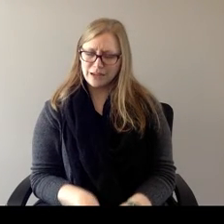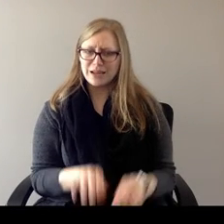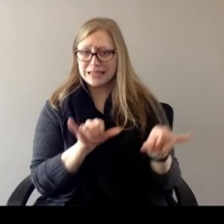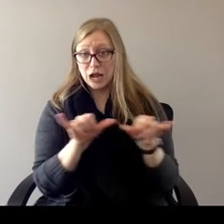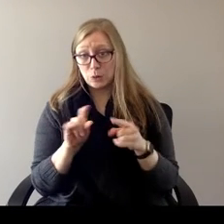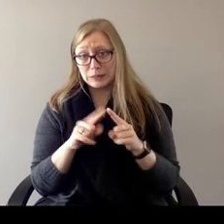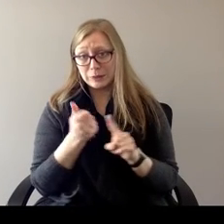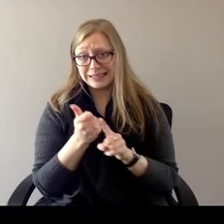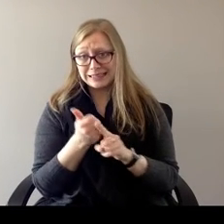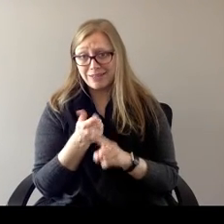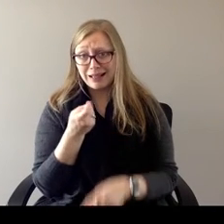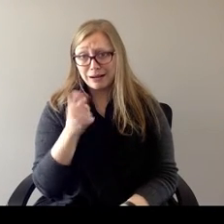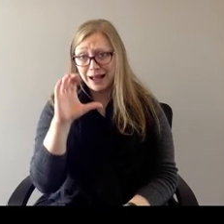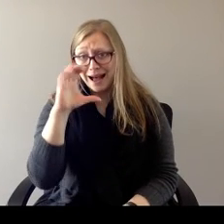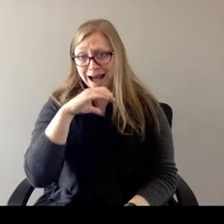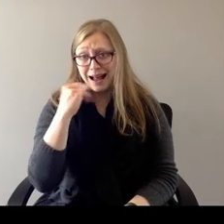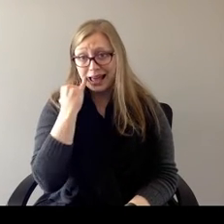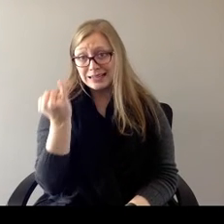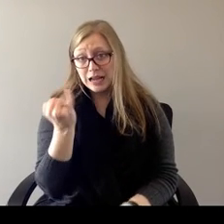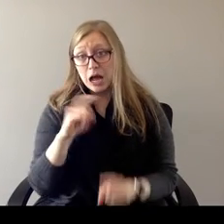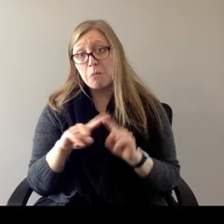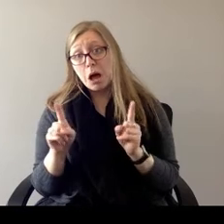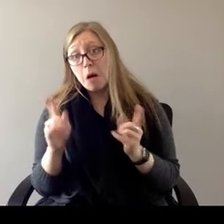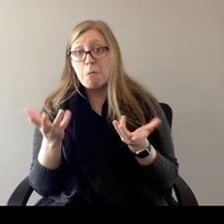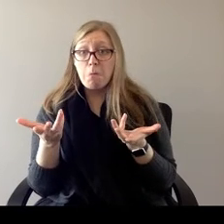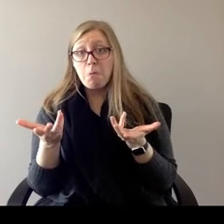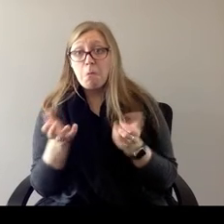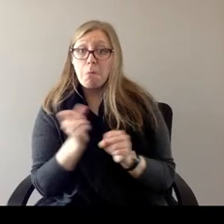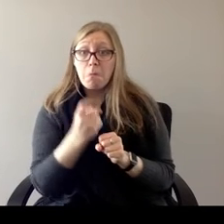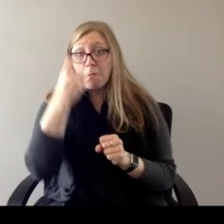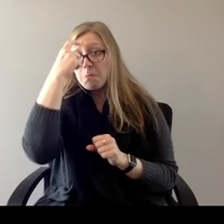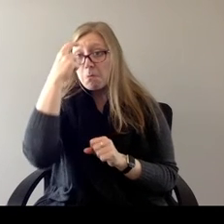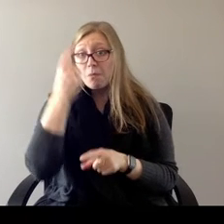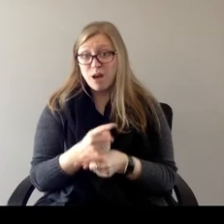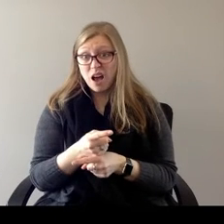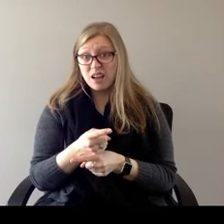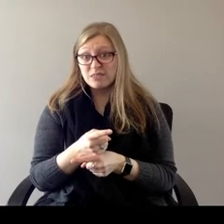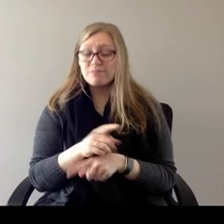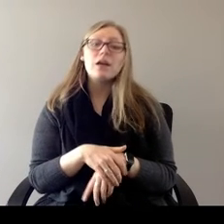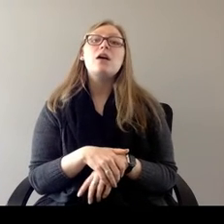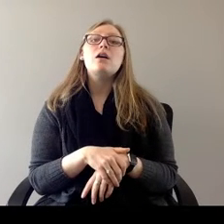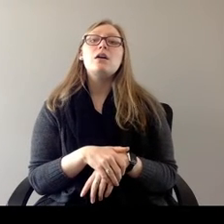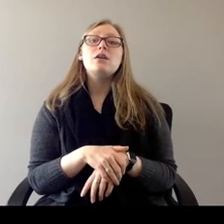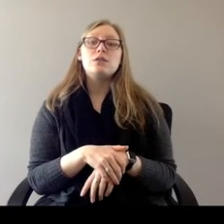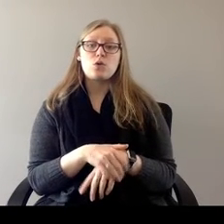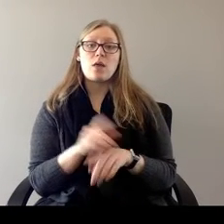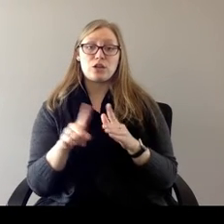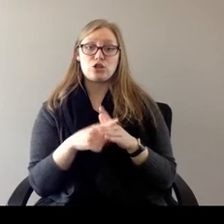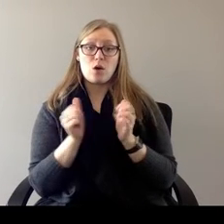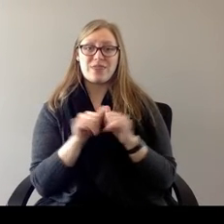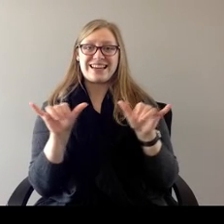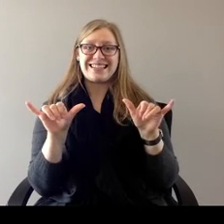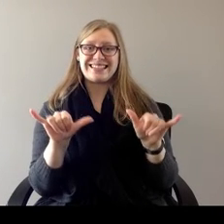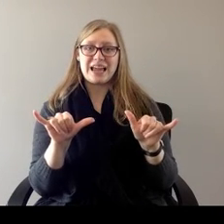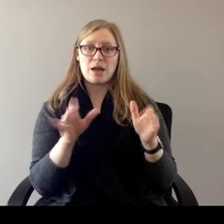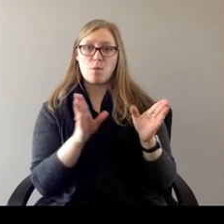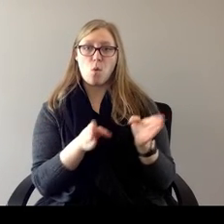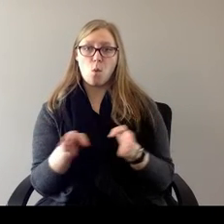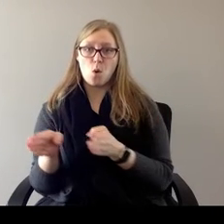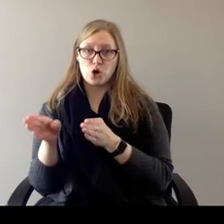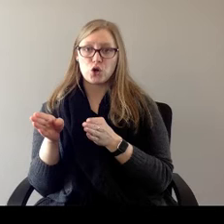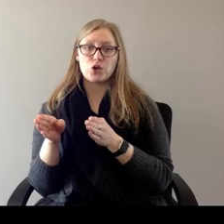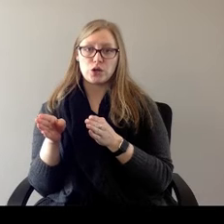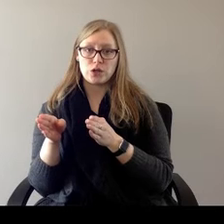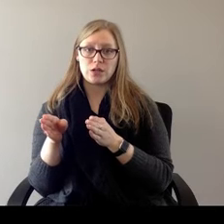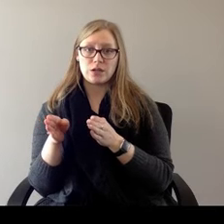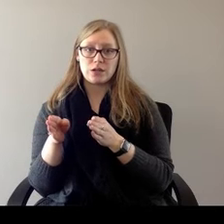um, seems to be true, right? And so let's start with the same order that the triangles are named. So it